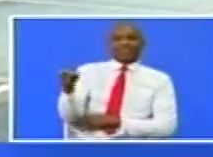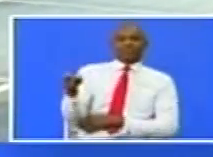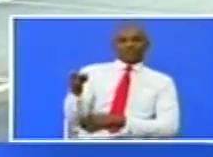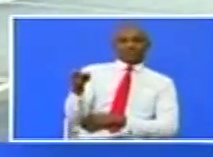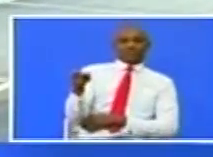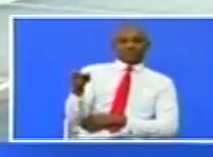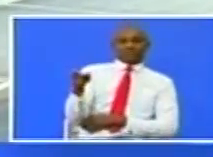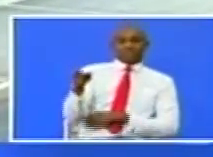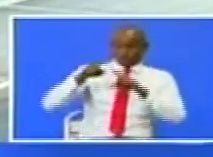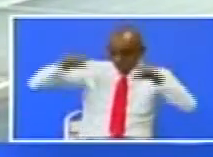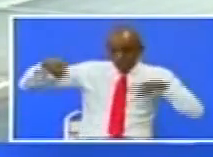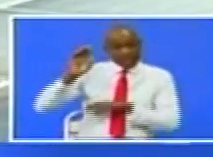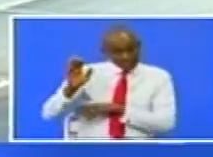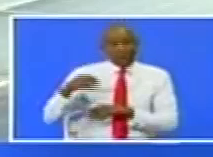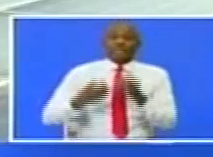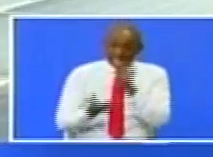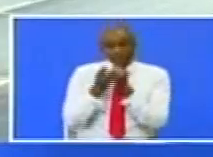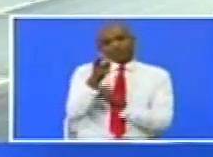chila ambayo inatumia solar.